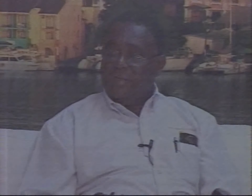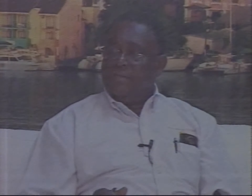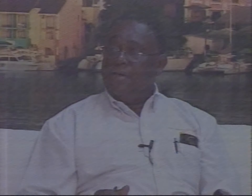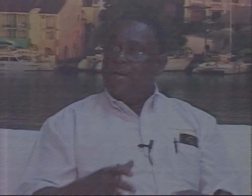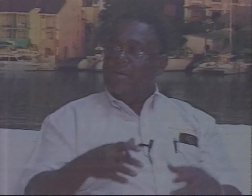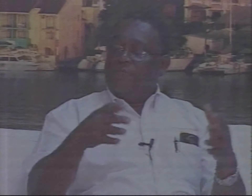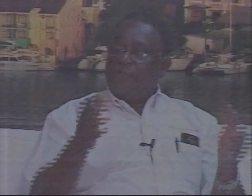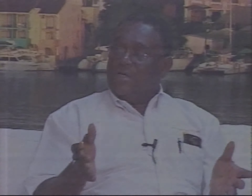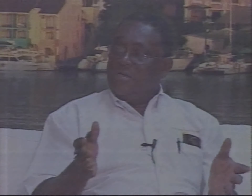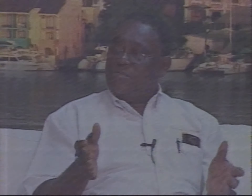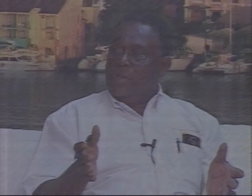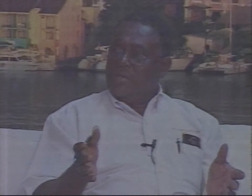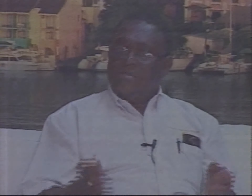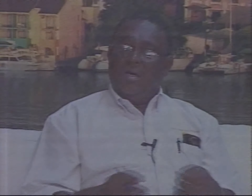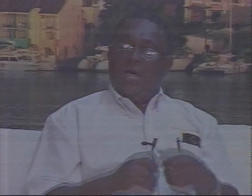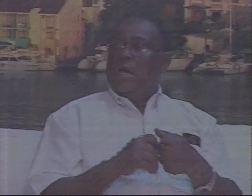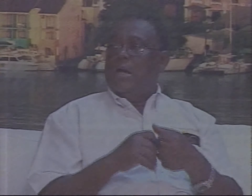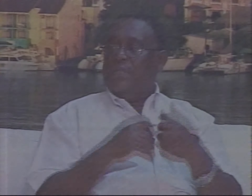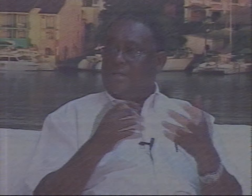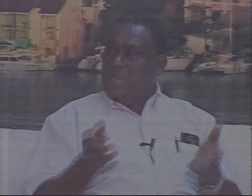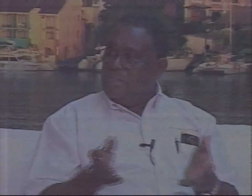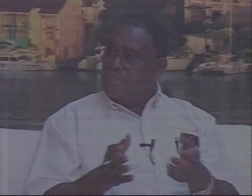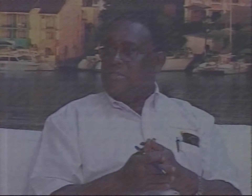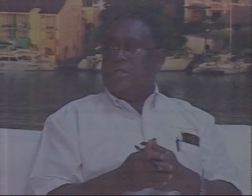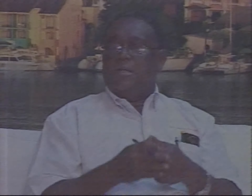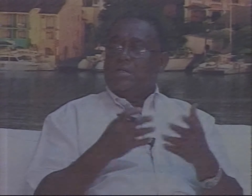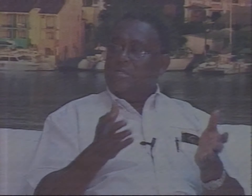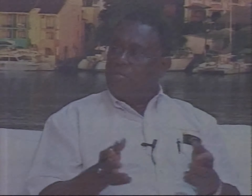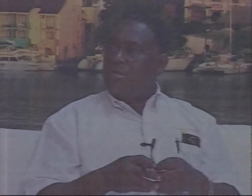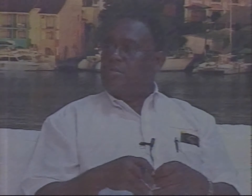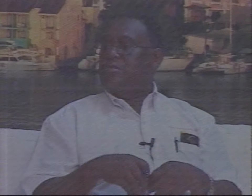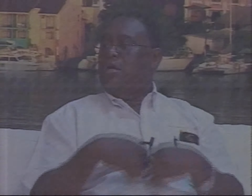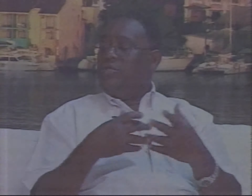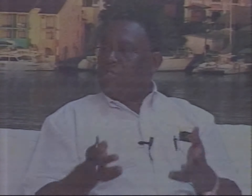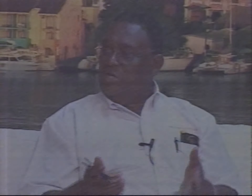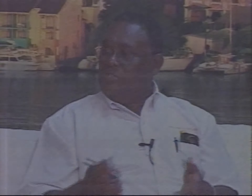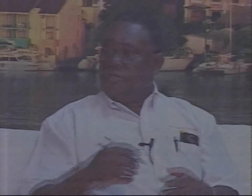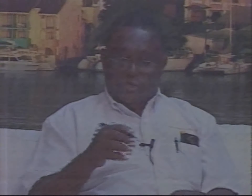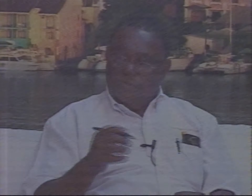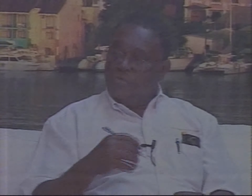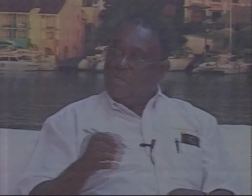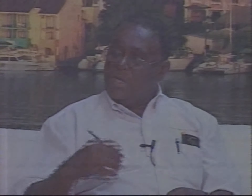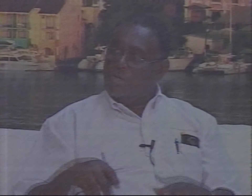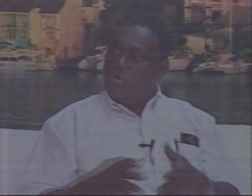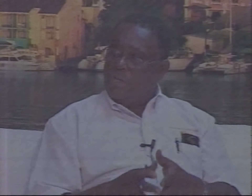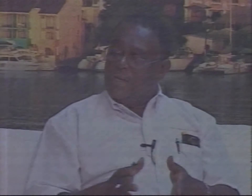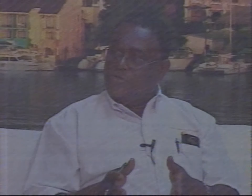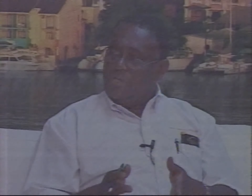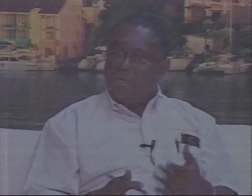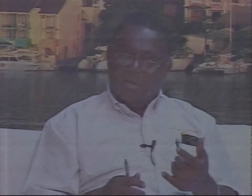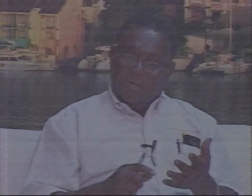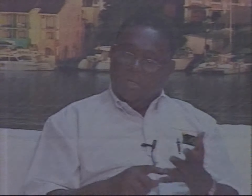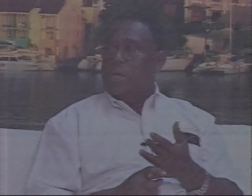providing the physical space, the tents, the tables, the chairs, so you'll indicate all that you